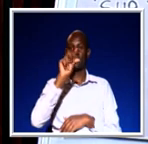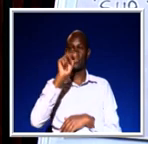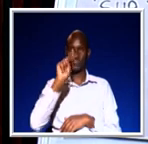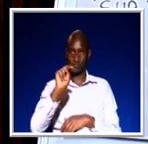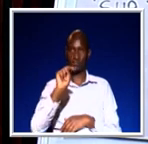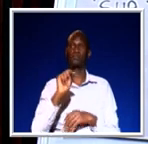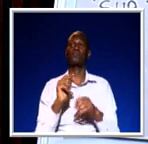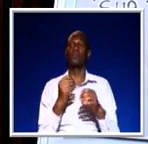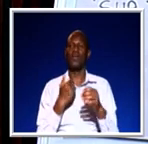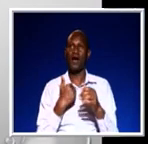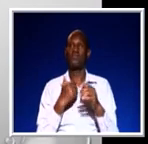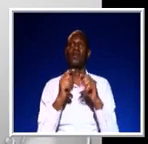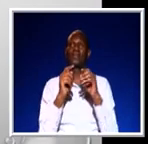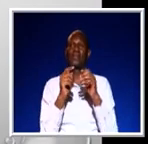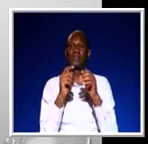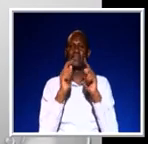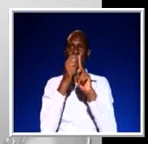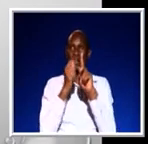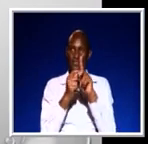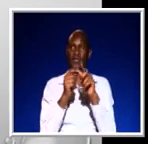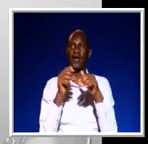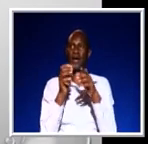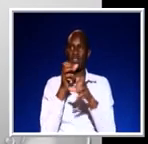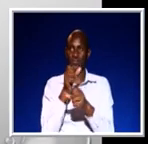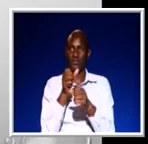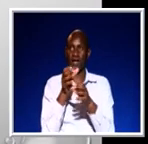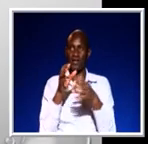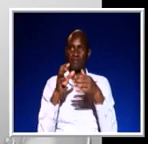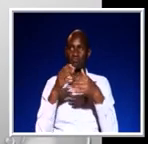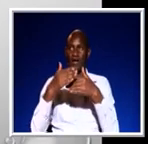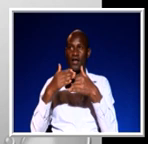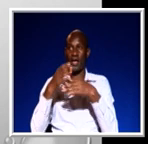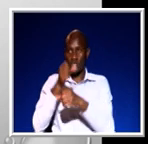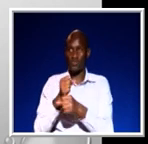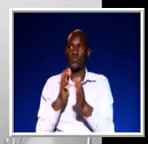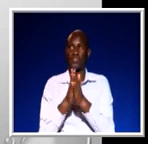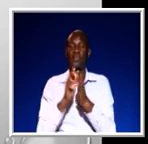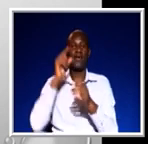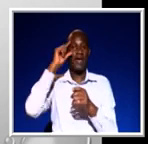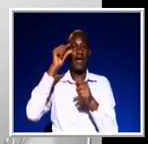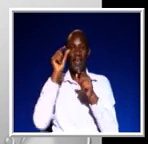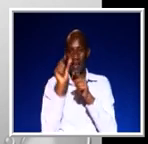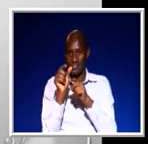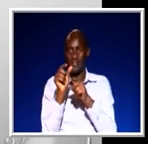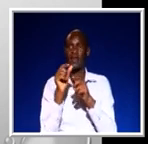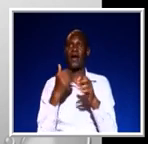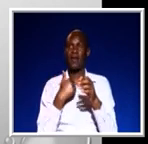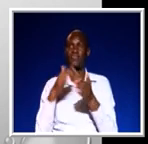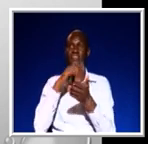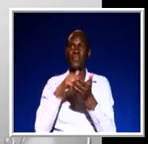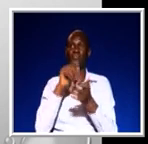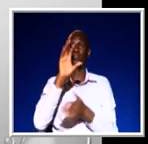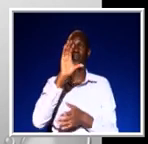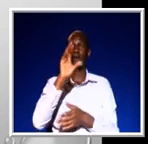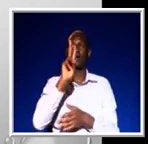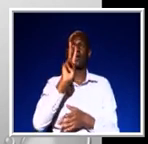We also talked about terms that are associated with thin lenses, and they are center of curvature,